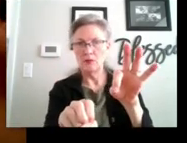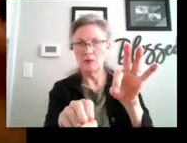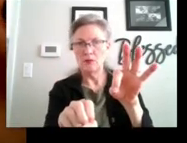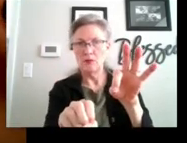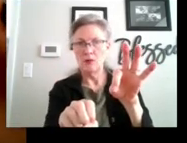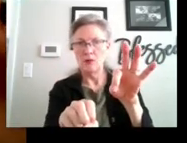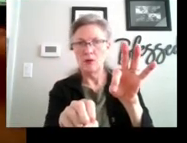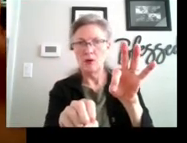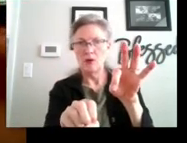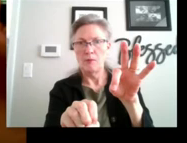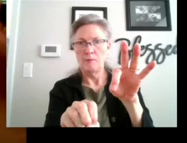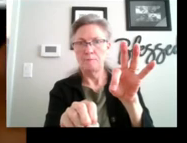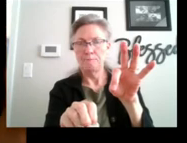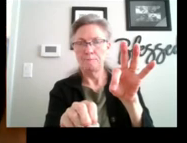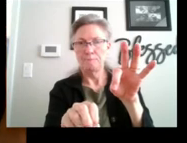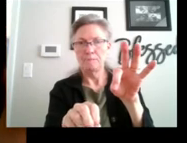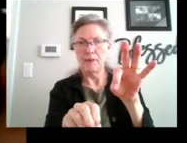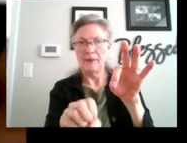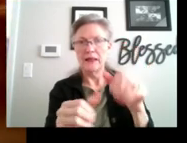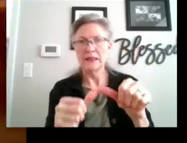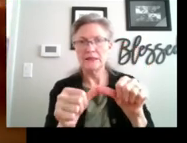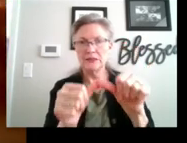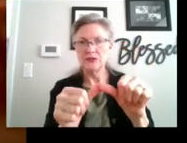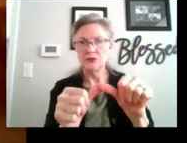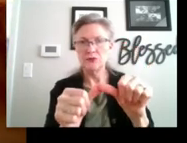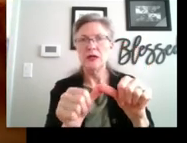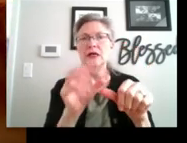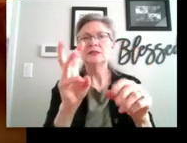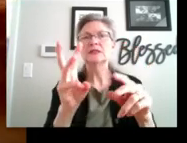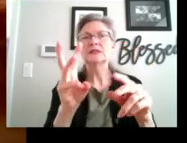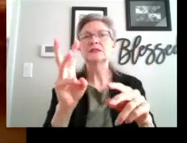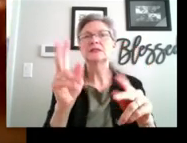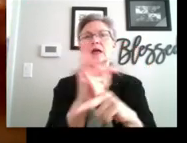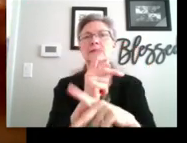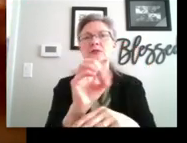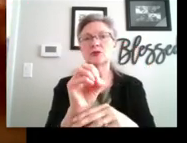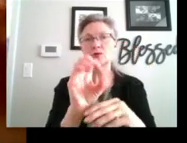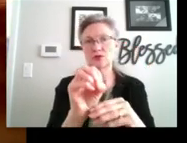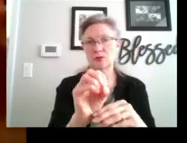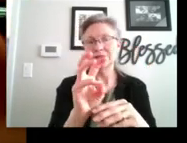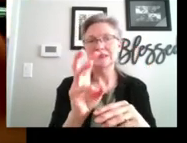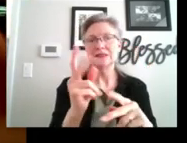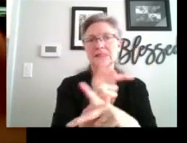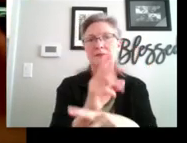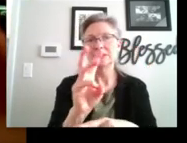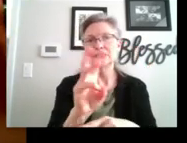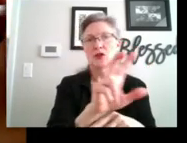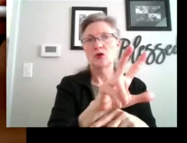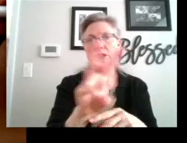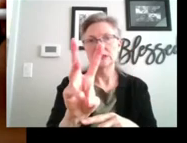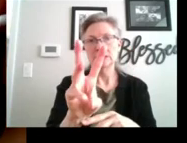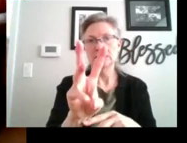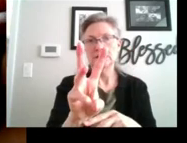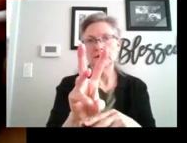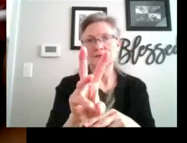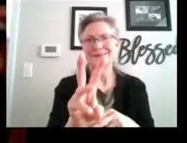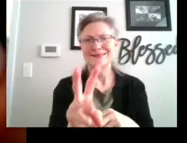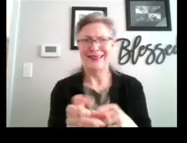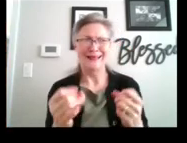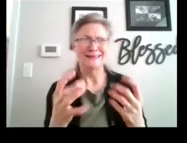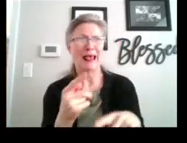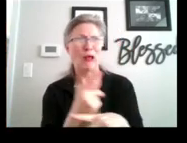I'm going to add a 0 before I move on. So 6 times 0 is 0, and 6 times 6 is 36. If you're like, Ms. Sharma, that was a lot